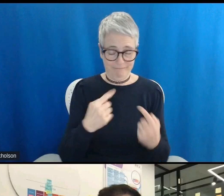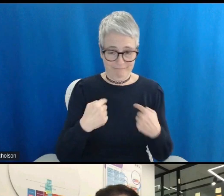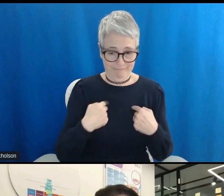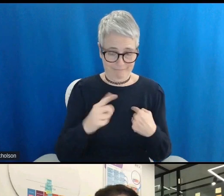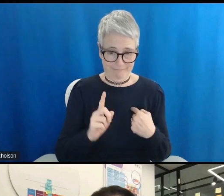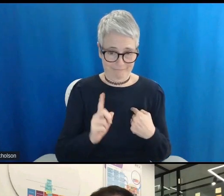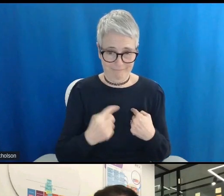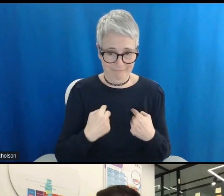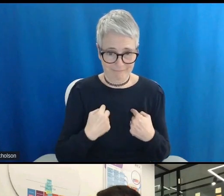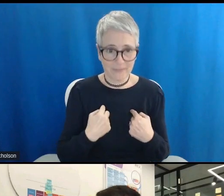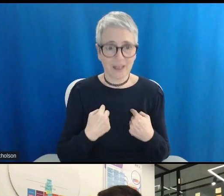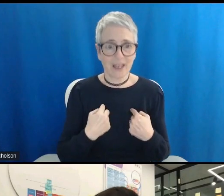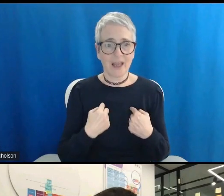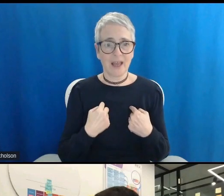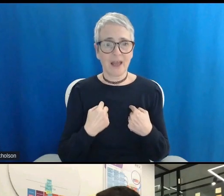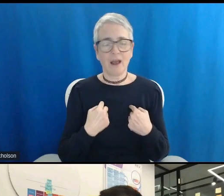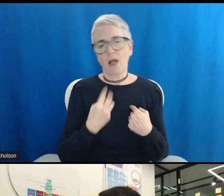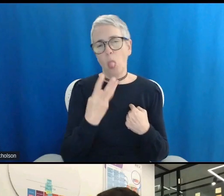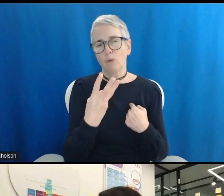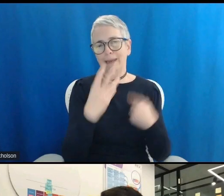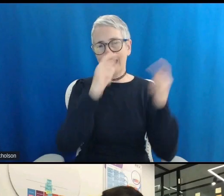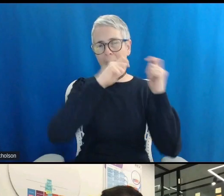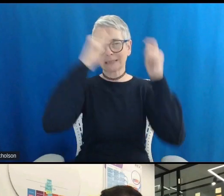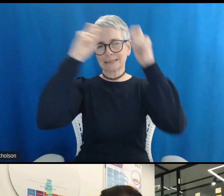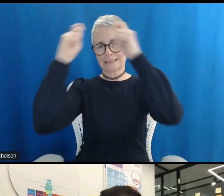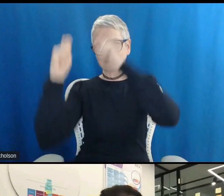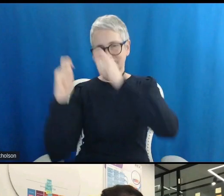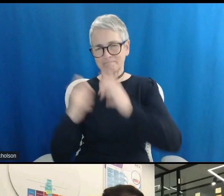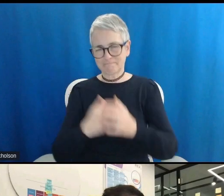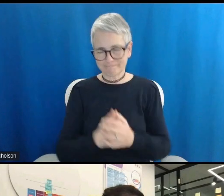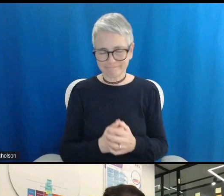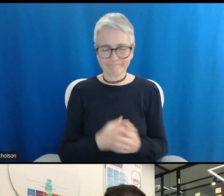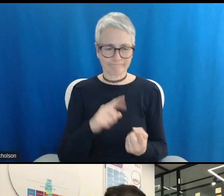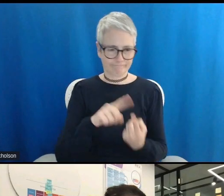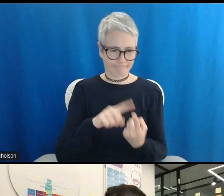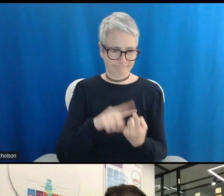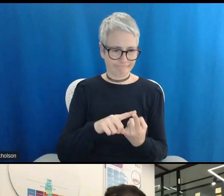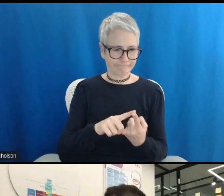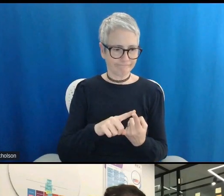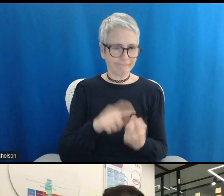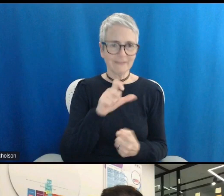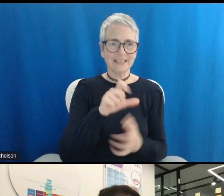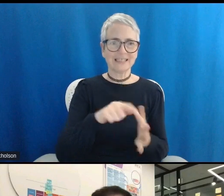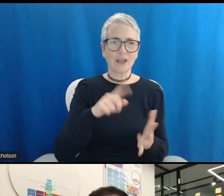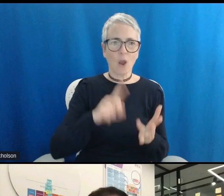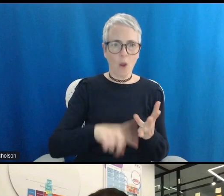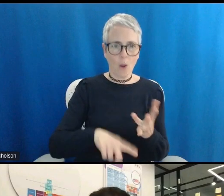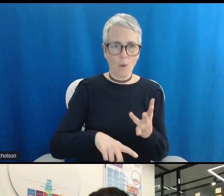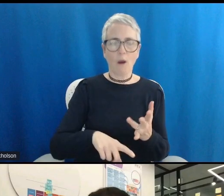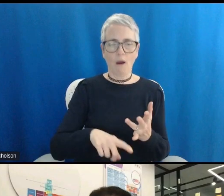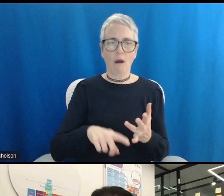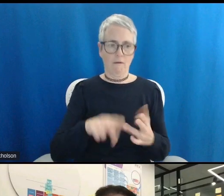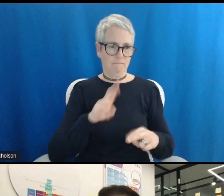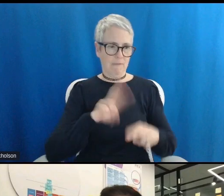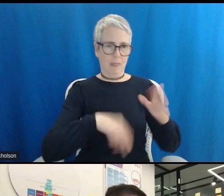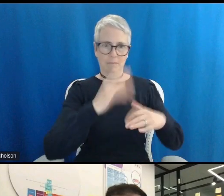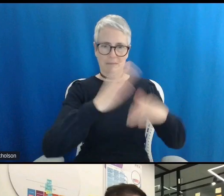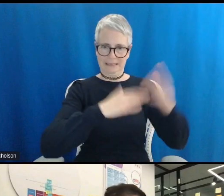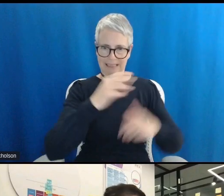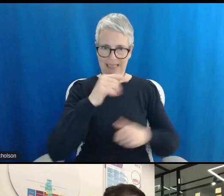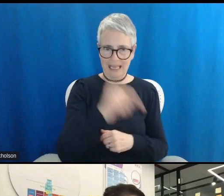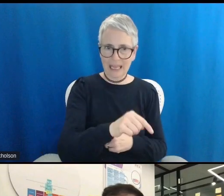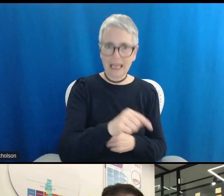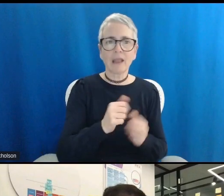is I have three hats, mainly, regarding to your question. One of them is being the CEO and founder of Buildinn. So for the last 15 years, I'm